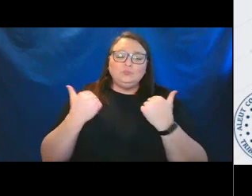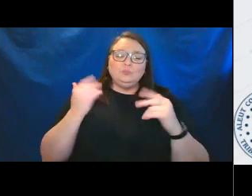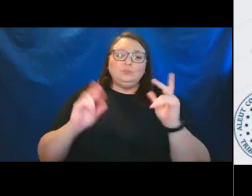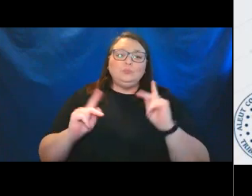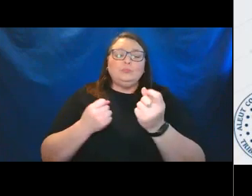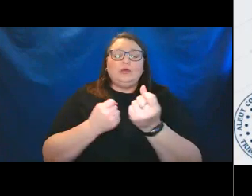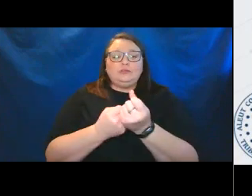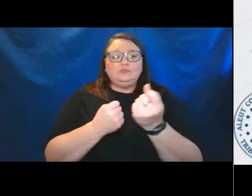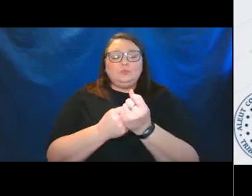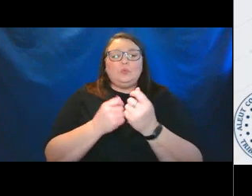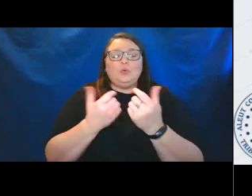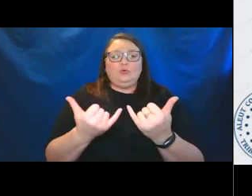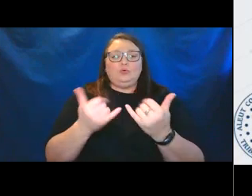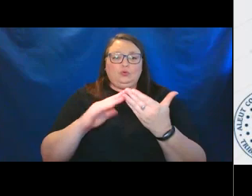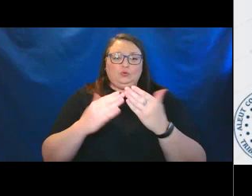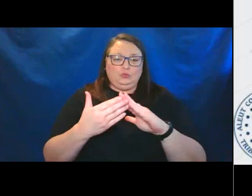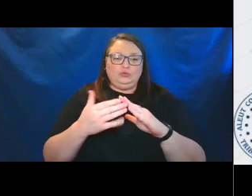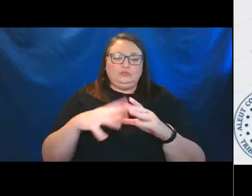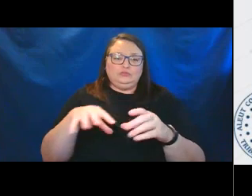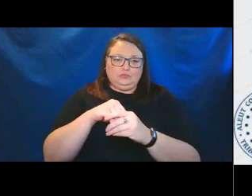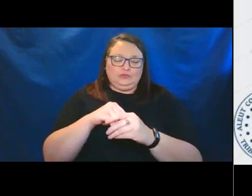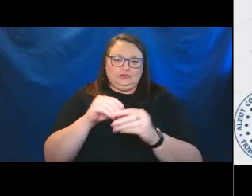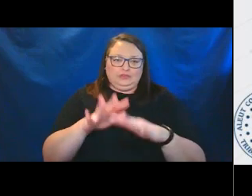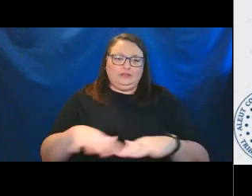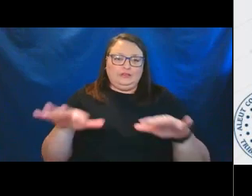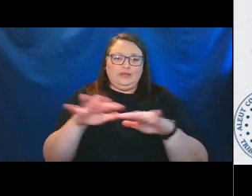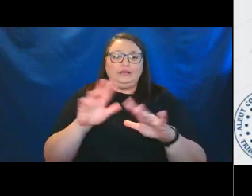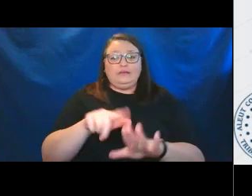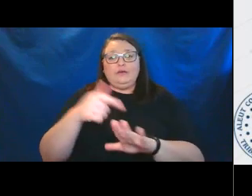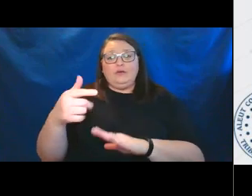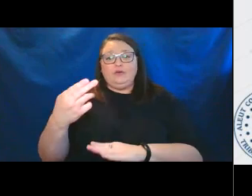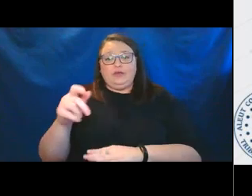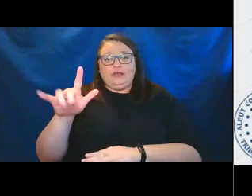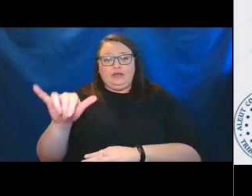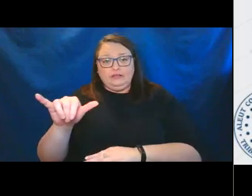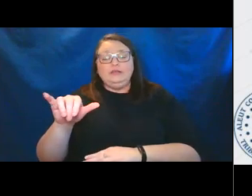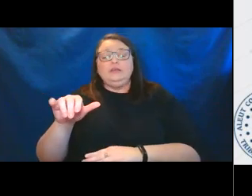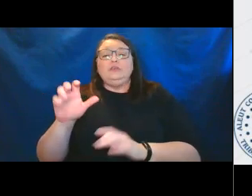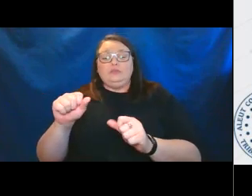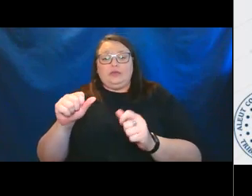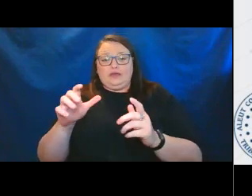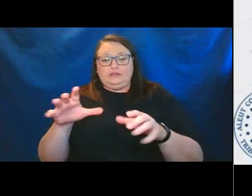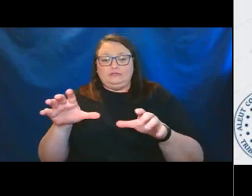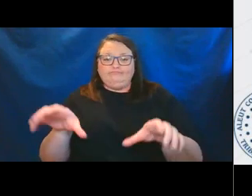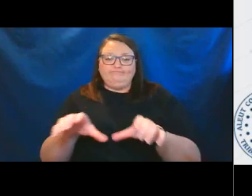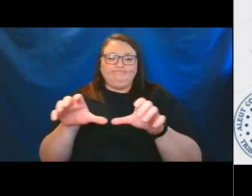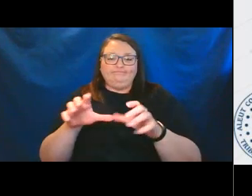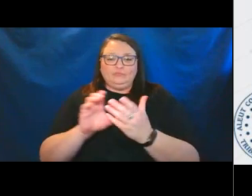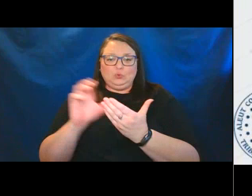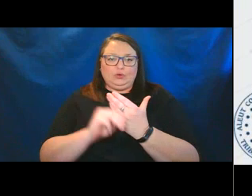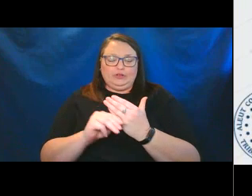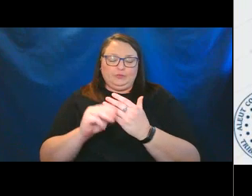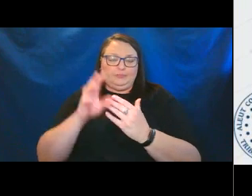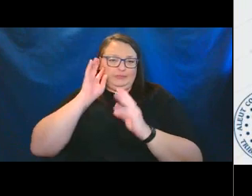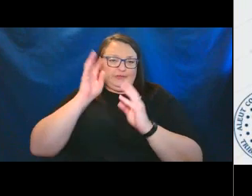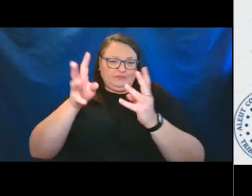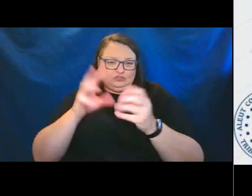on the land. So I'll pass it to Haley to wrap up on the important outcome of curriculum innovation. Yeah, so in highlighting curriculum innovation,